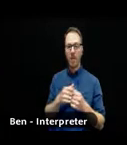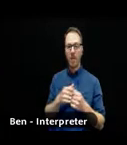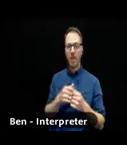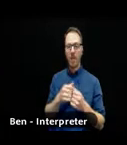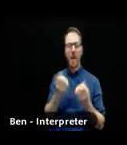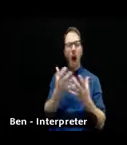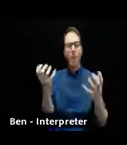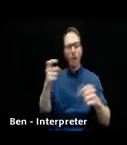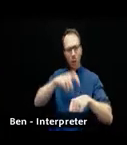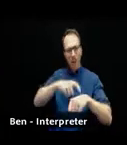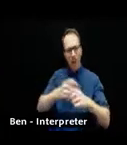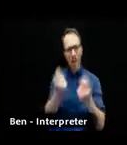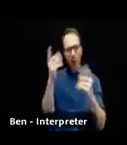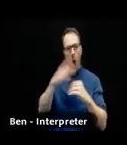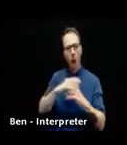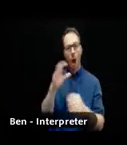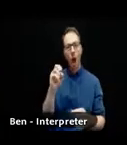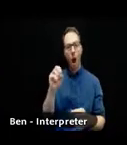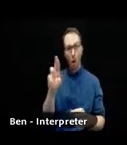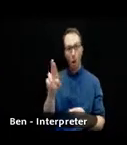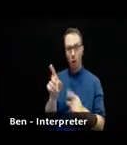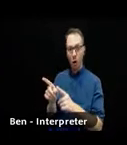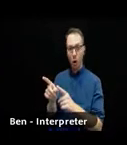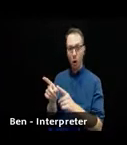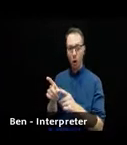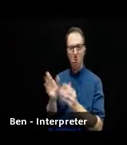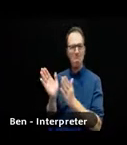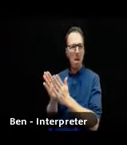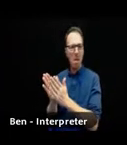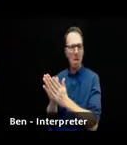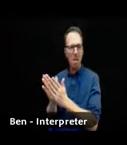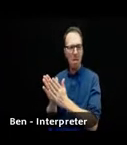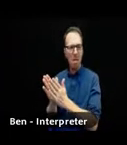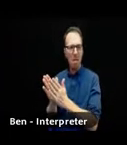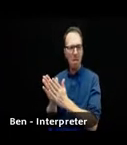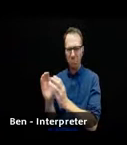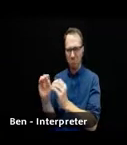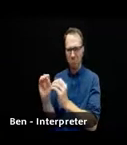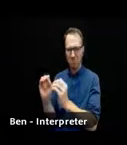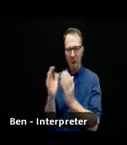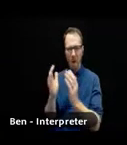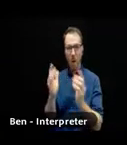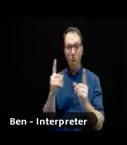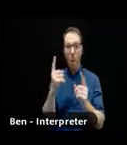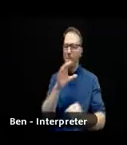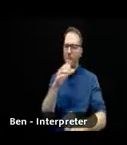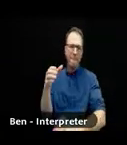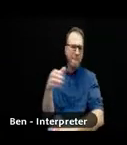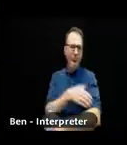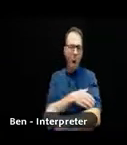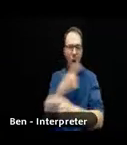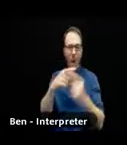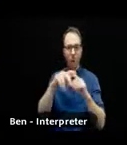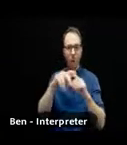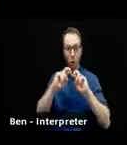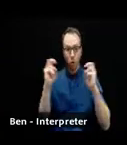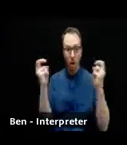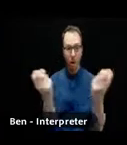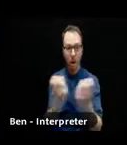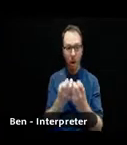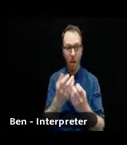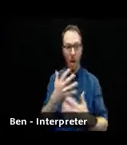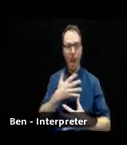spent on Connor was minimal comparatively, but one of the most powerful things that came from that circle was an admission